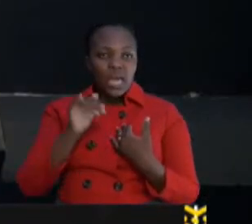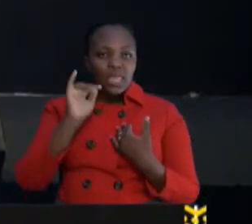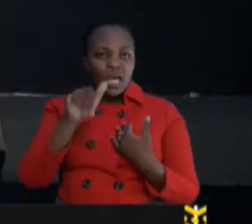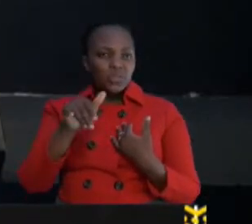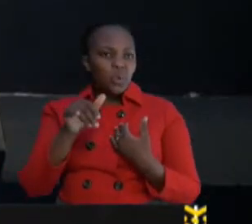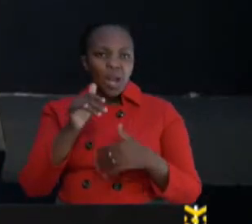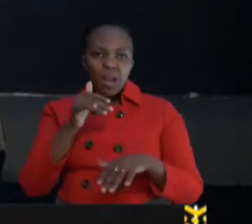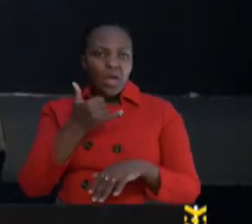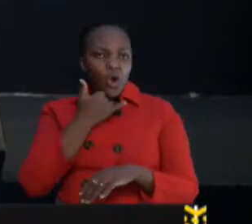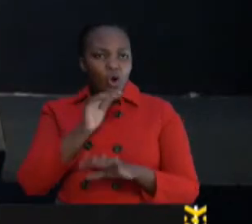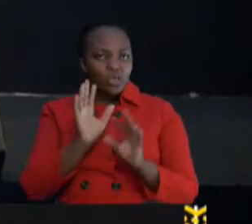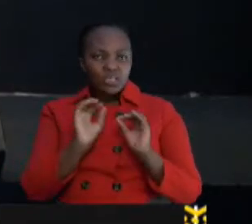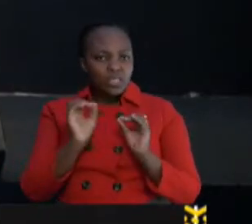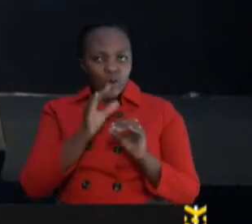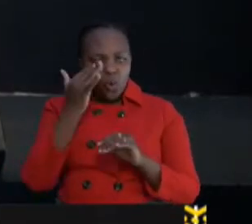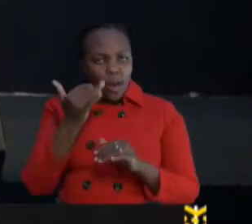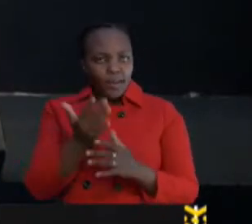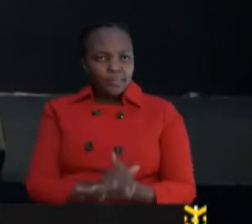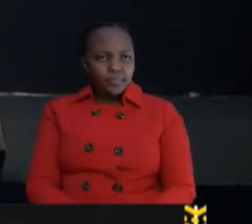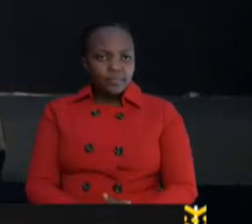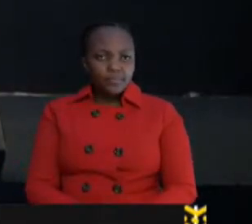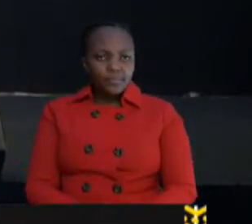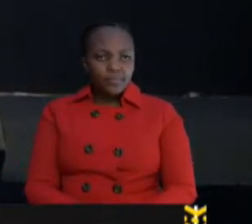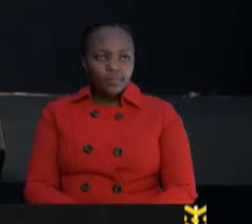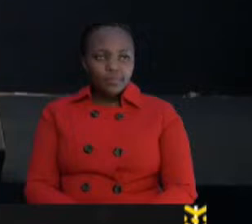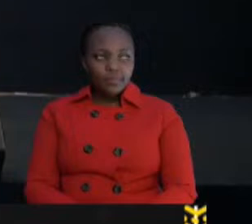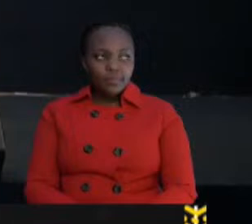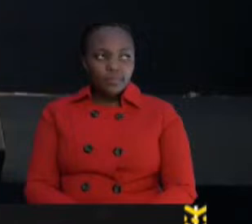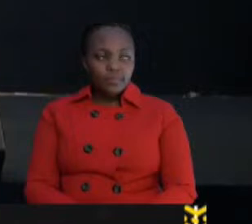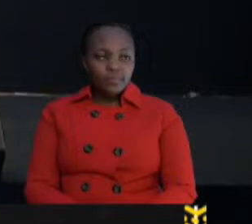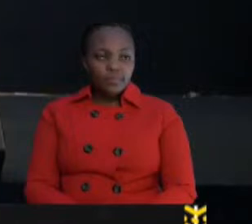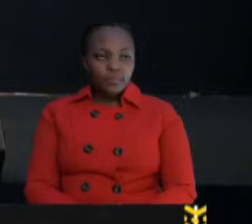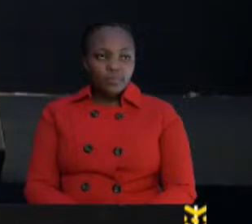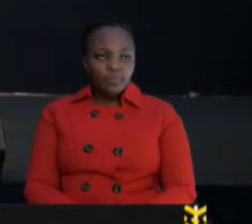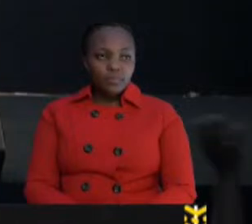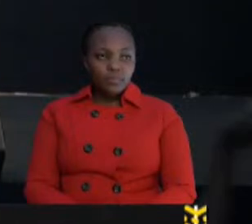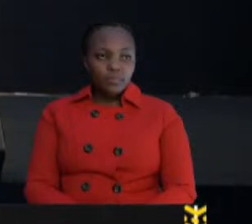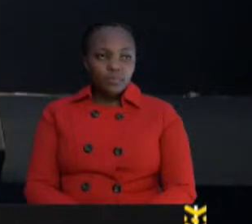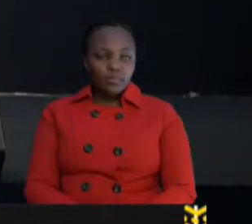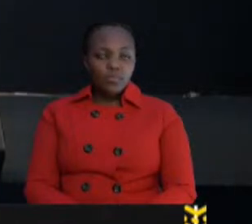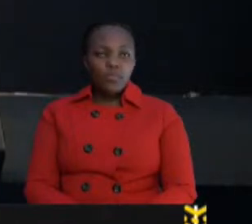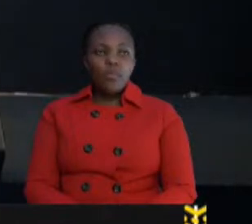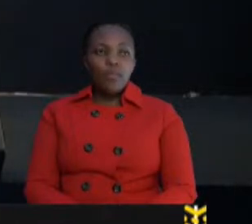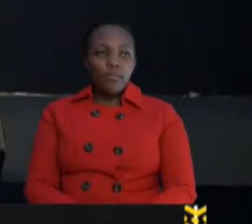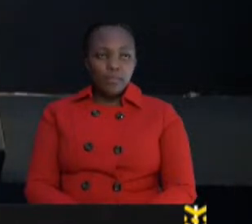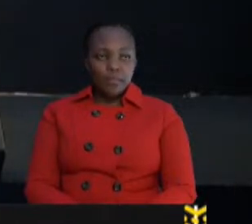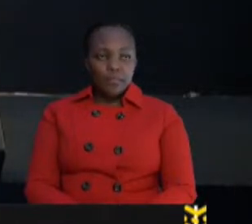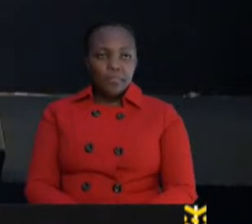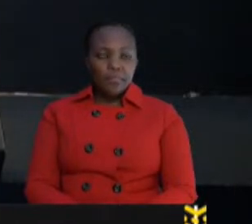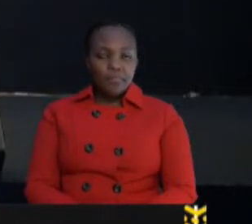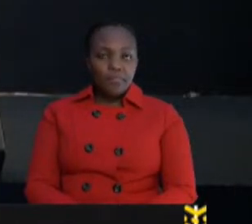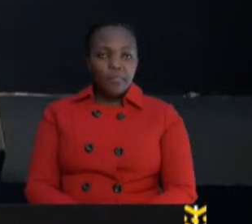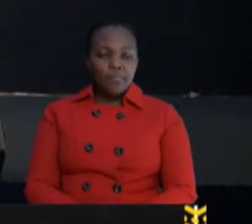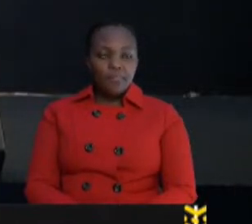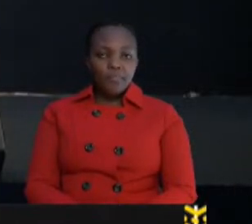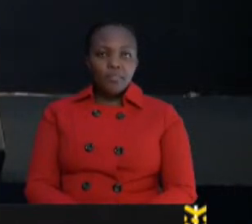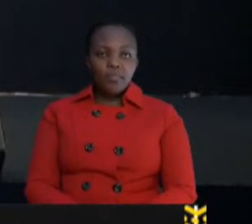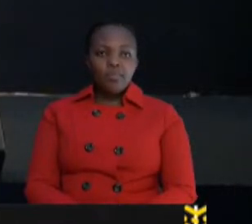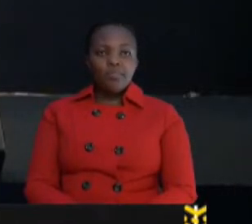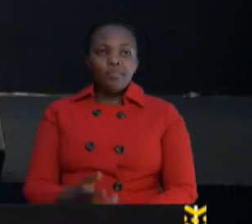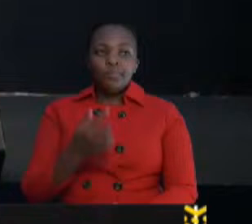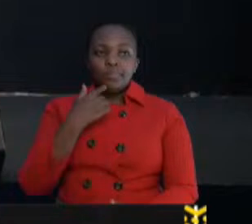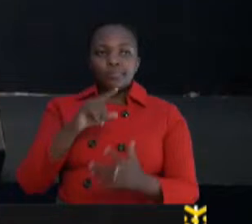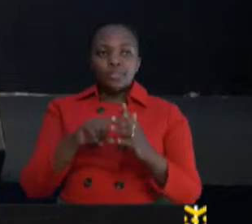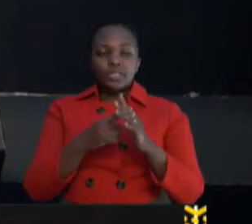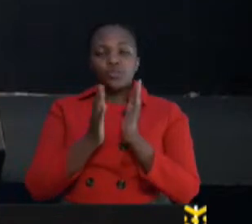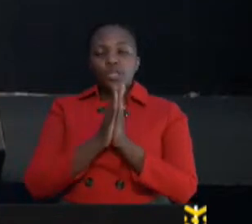Okay. All right. Okay, those two, and we bring it to a close. All right. So I'll start